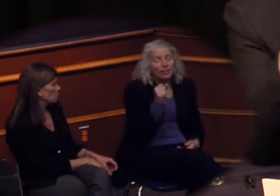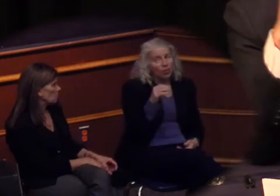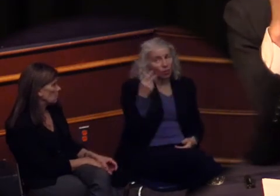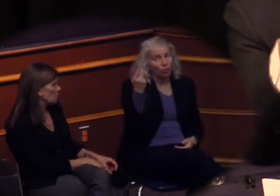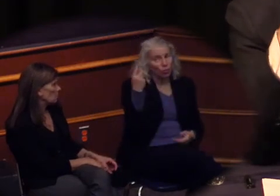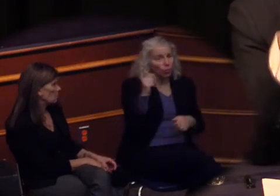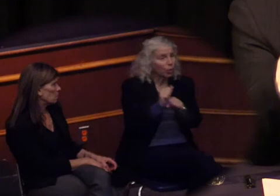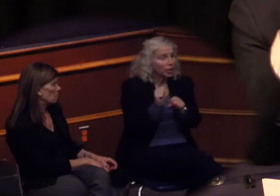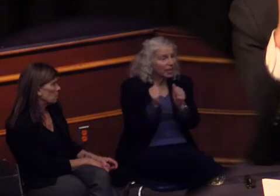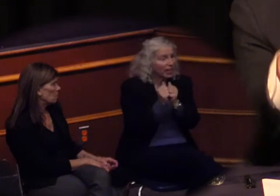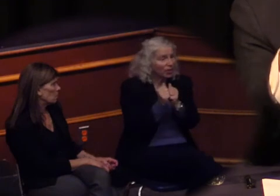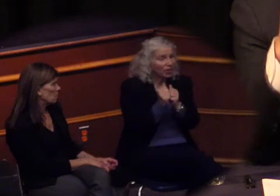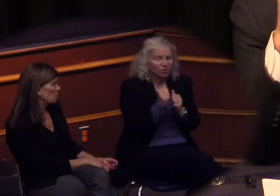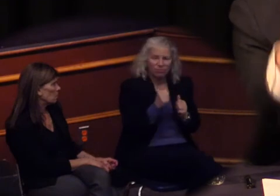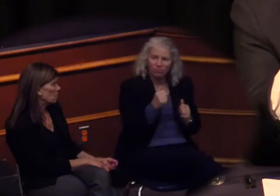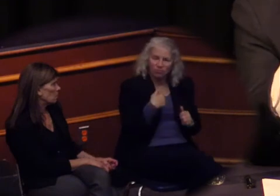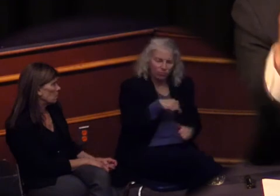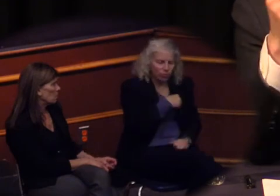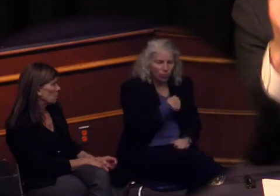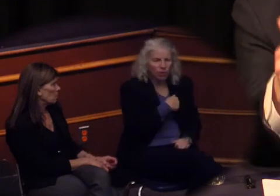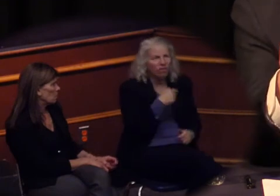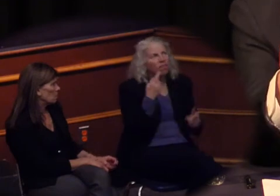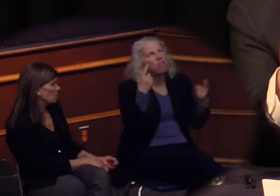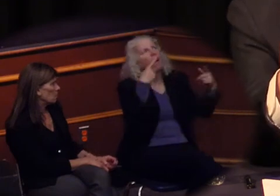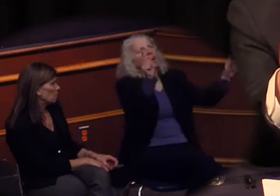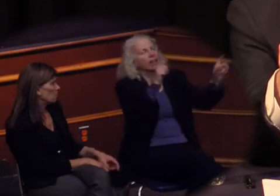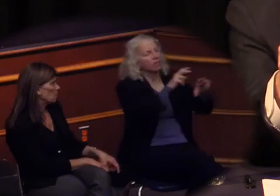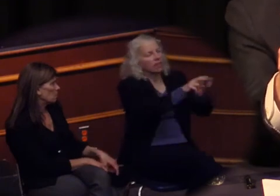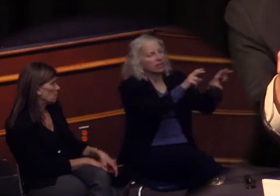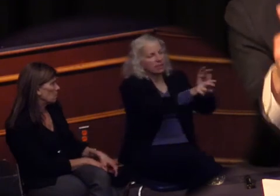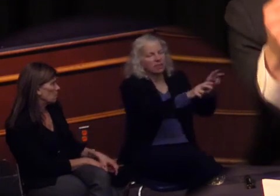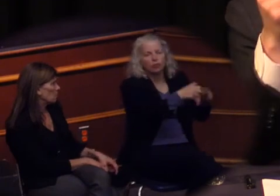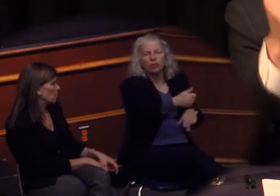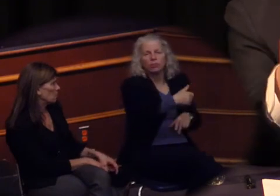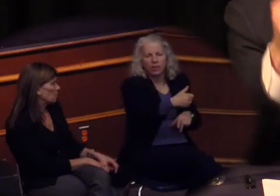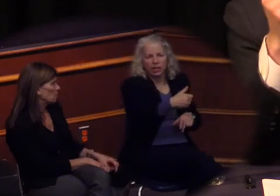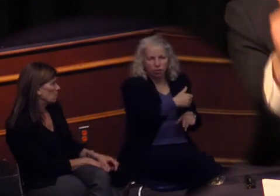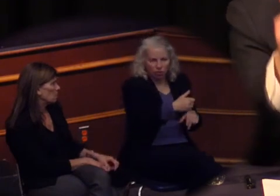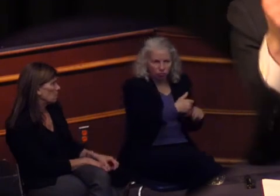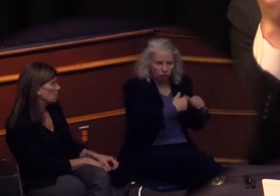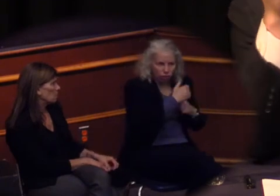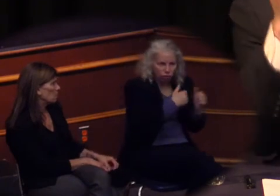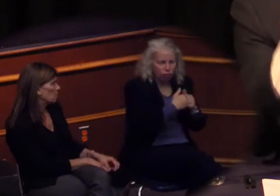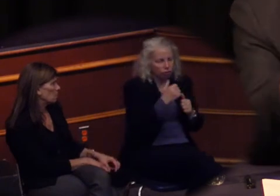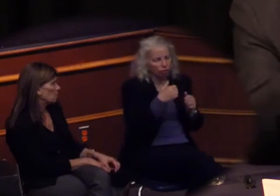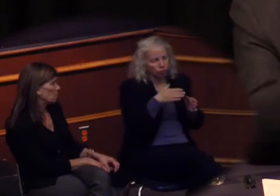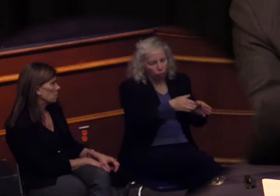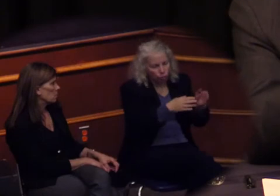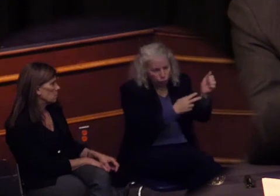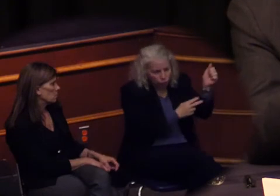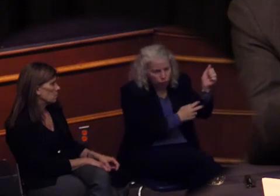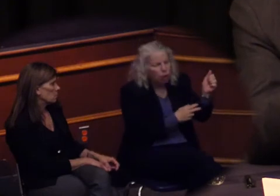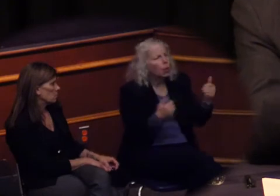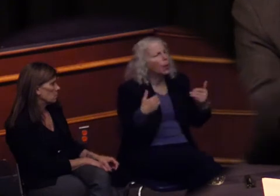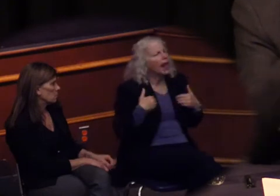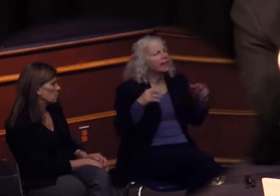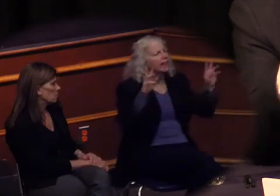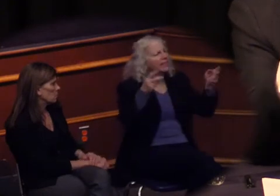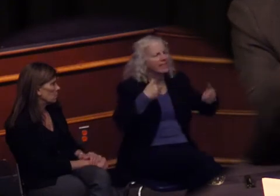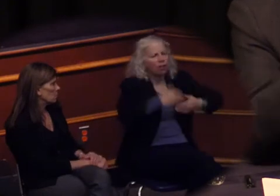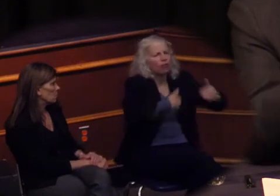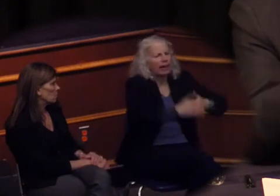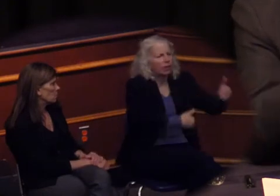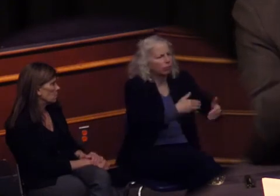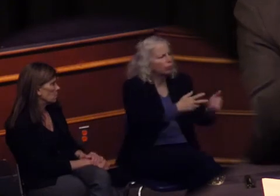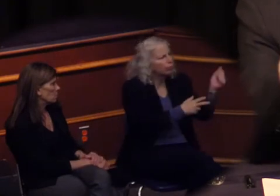with him, we made lots of investments, finally, in transportation infrastructure out here, and roads and bridges through the accelerated bridge program that had been